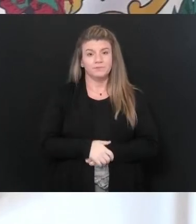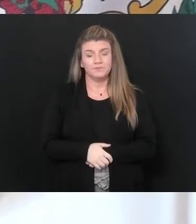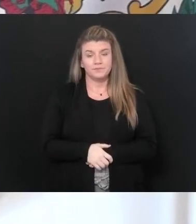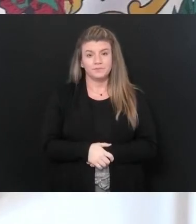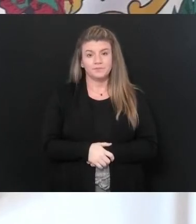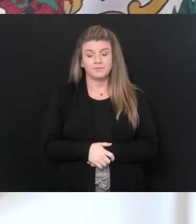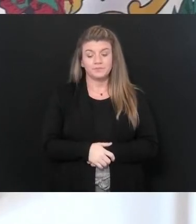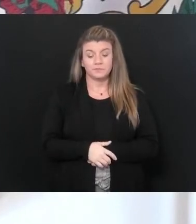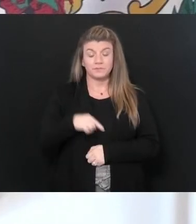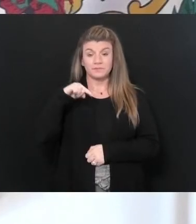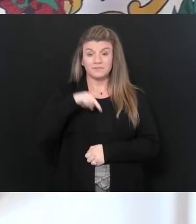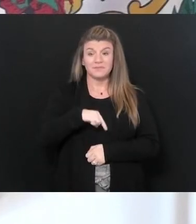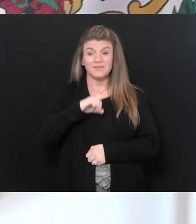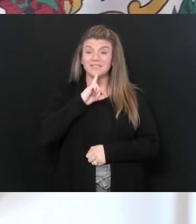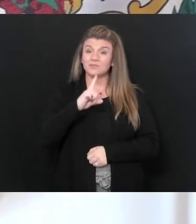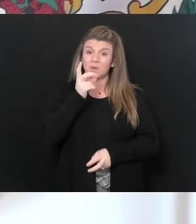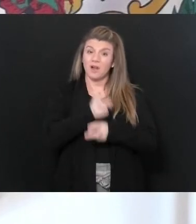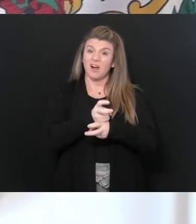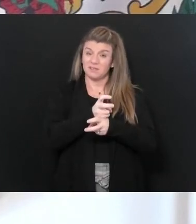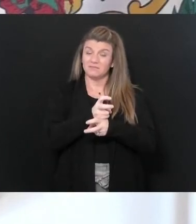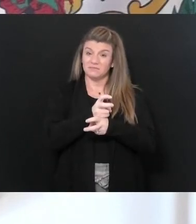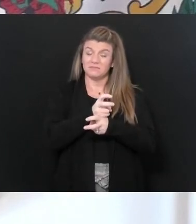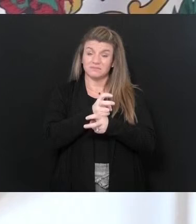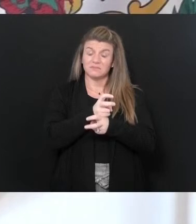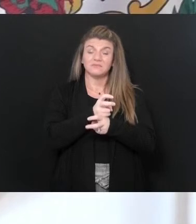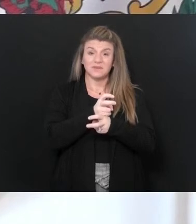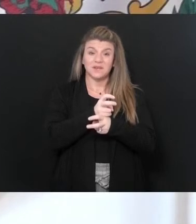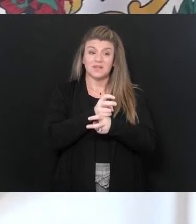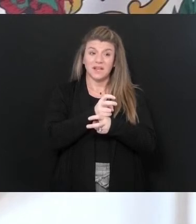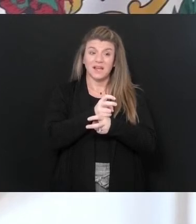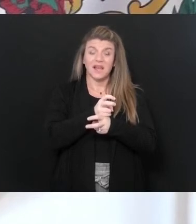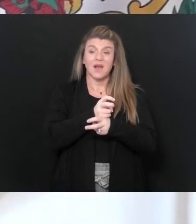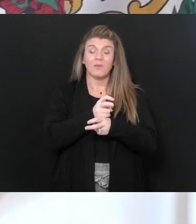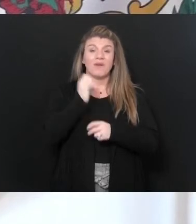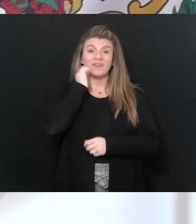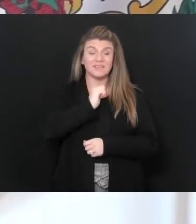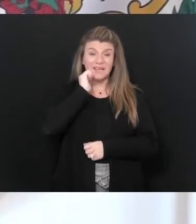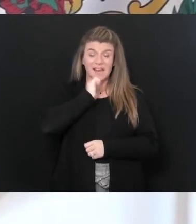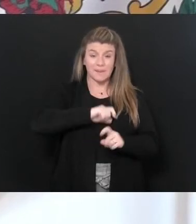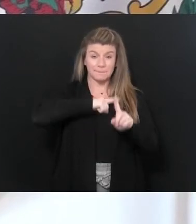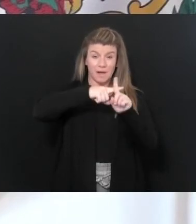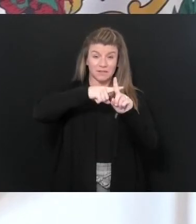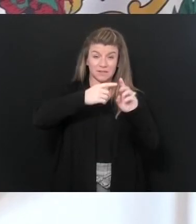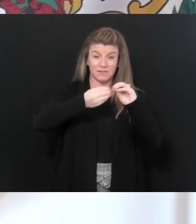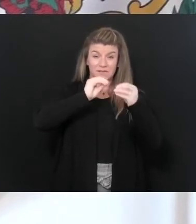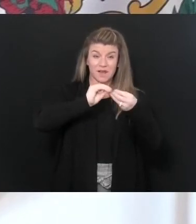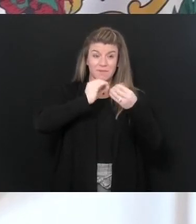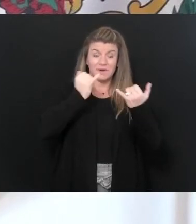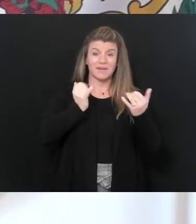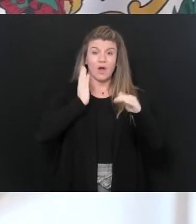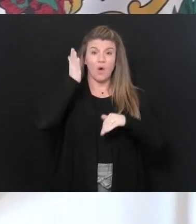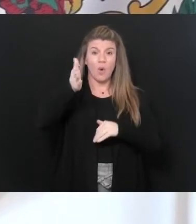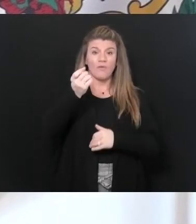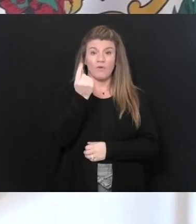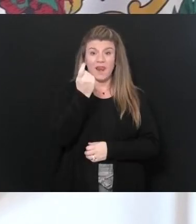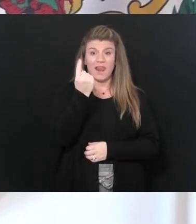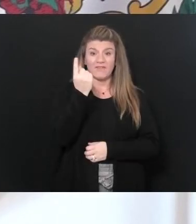This thing is really tough. I'm going to read you a daily positivity rate of over